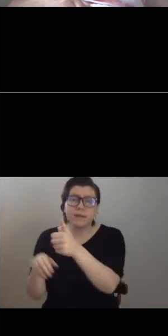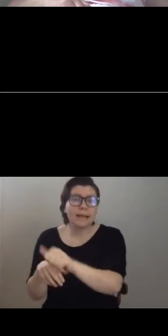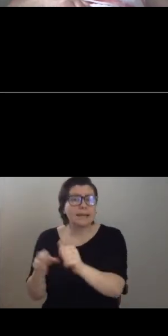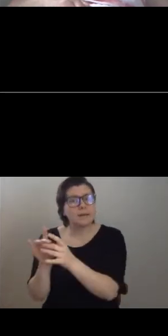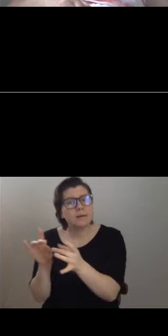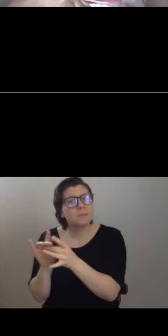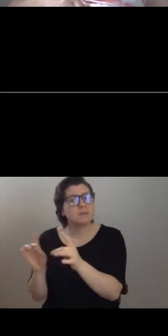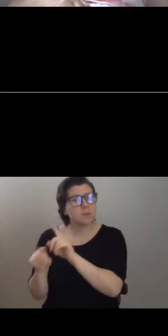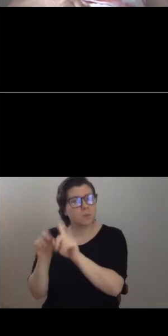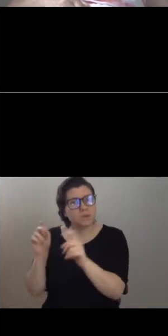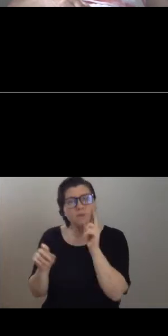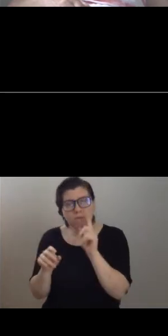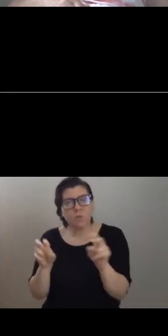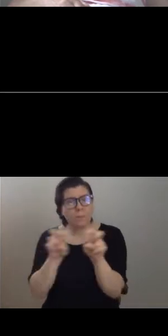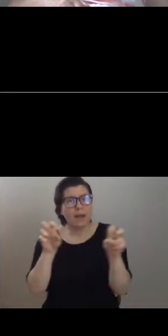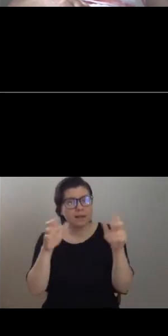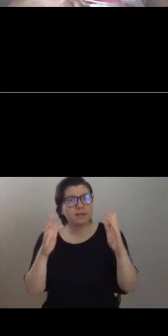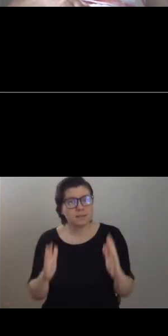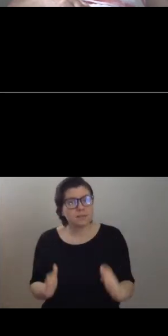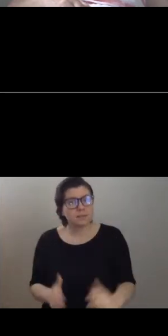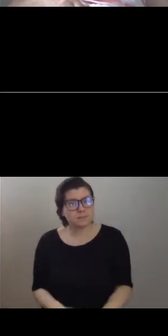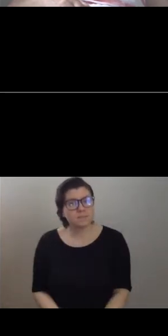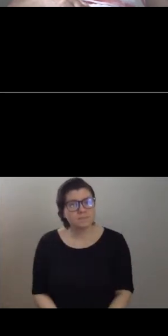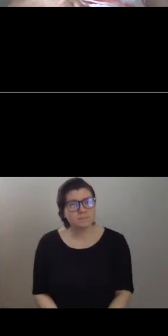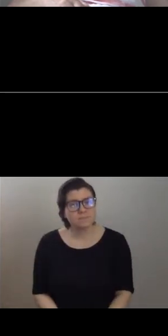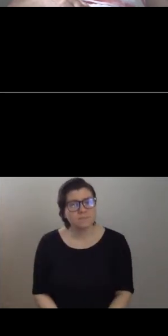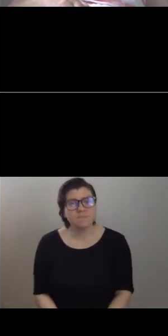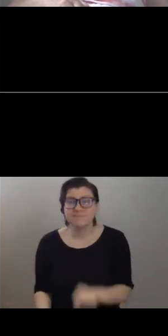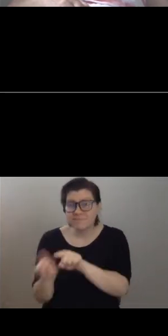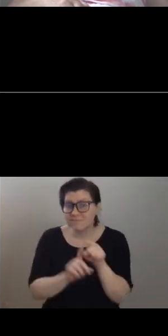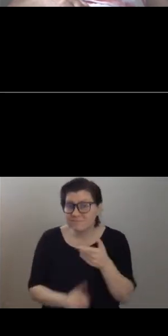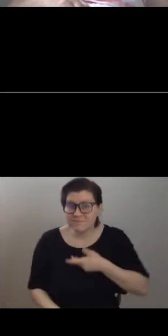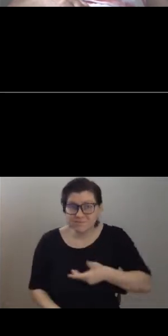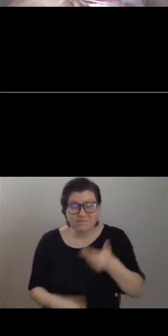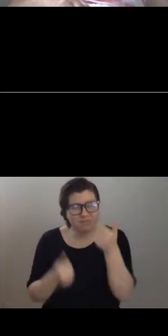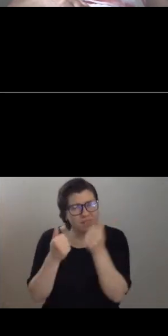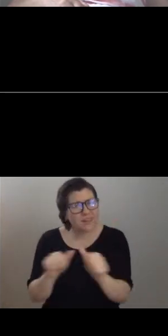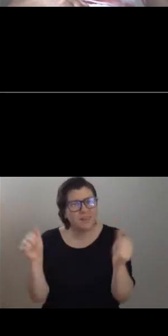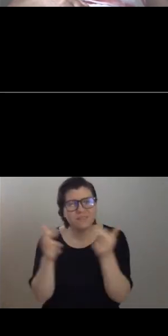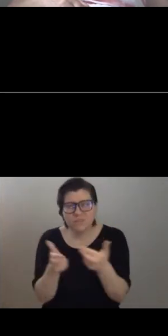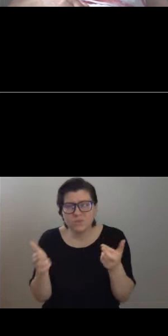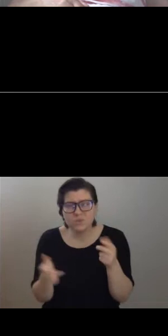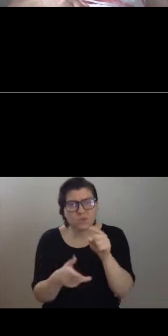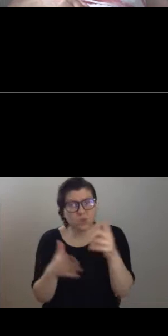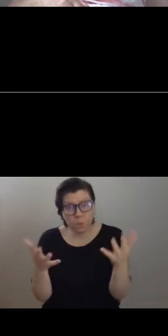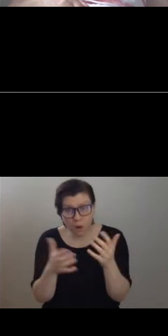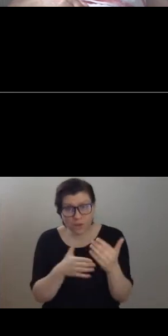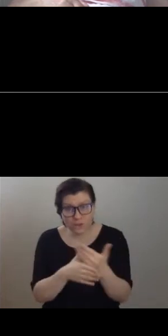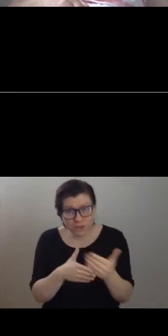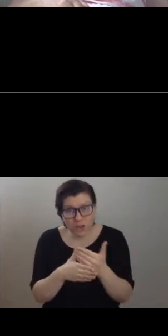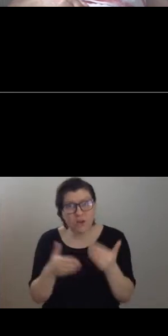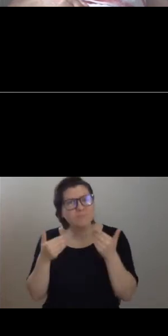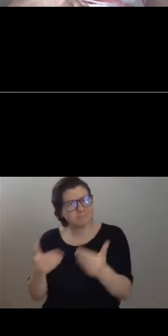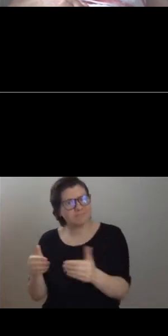our panelists. We also welcome any resources you may want to share with everyone